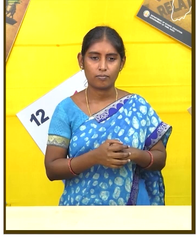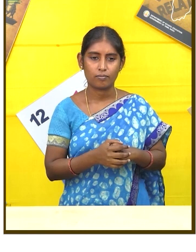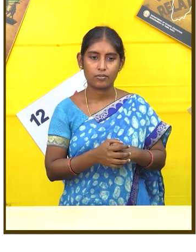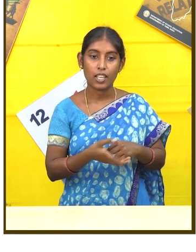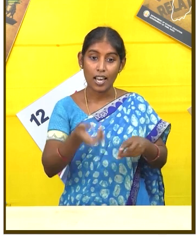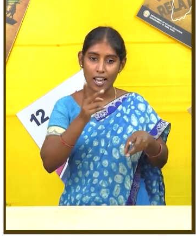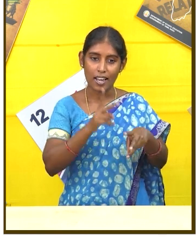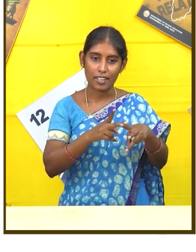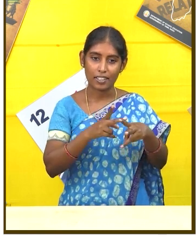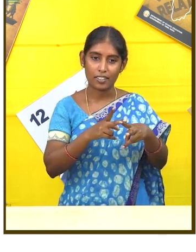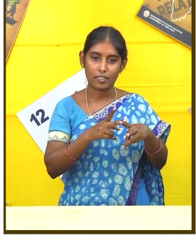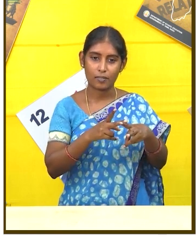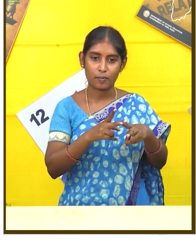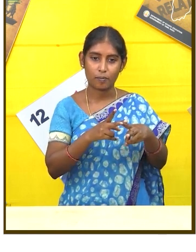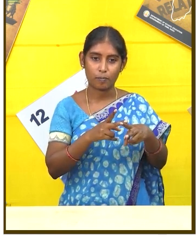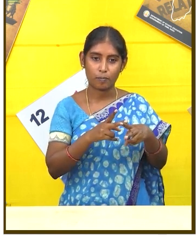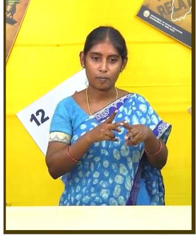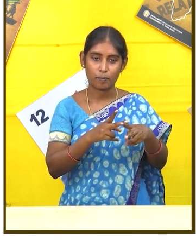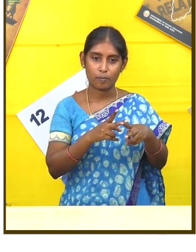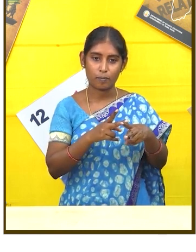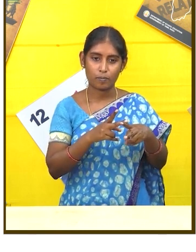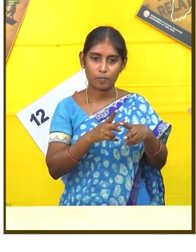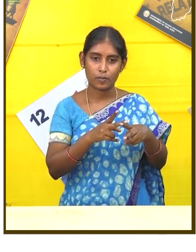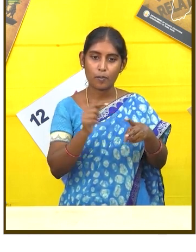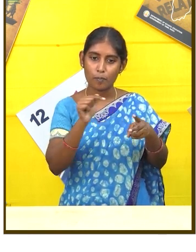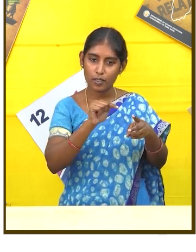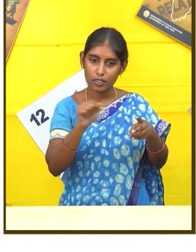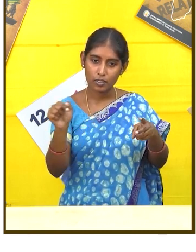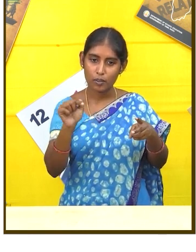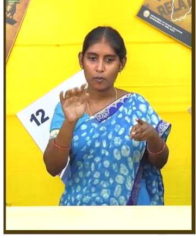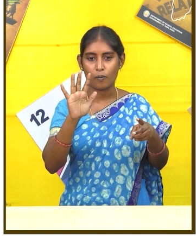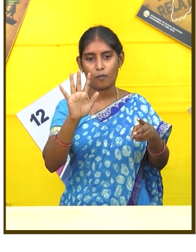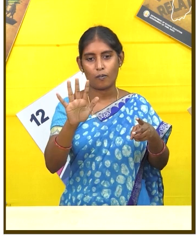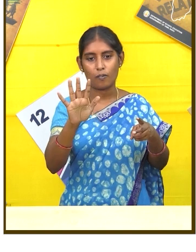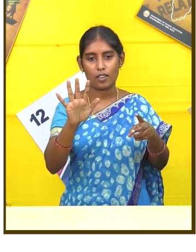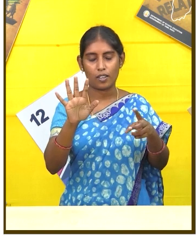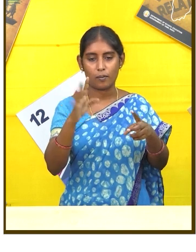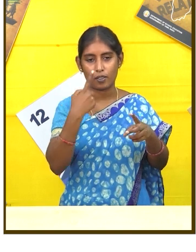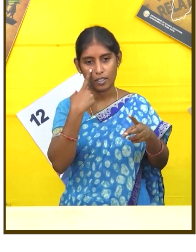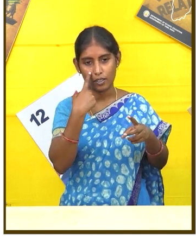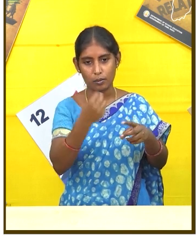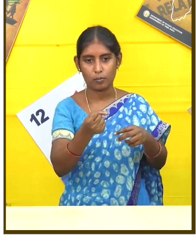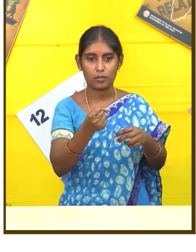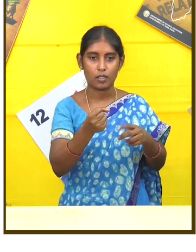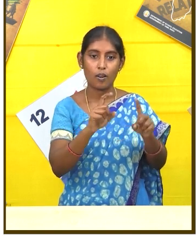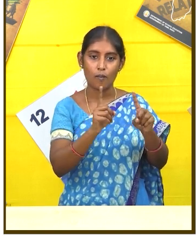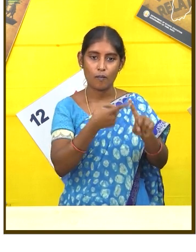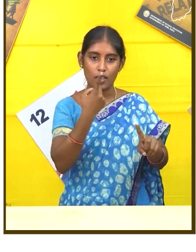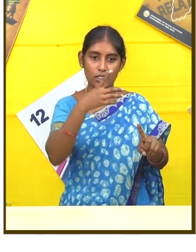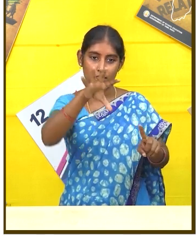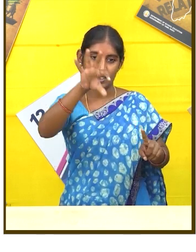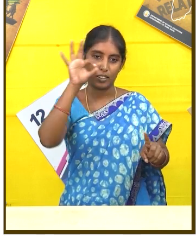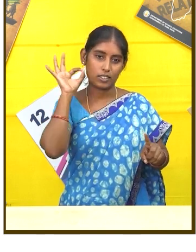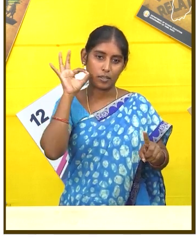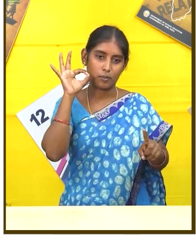1. Simple numbers. The right side we have 5, so 5 into 2, 10. Easy for the students. So